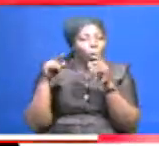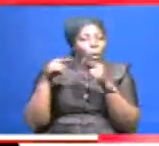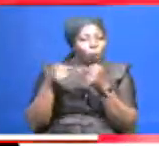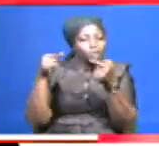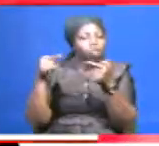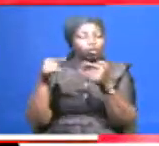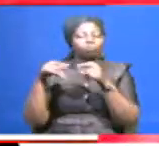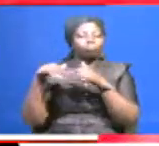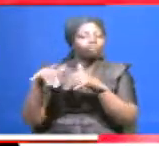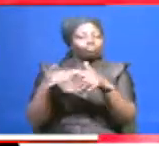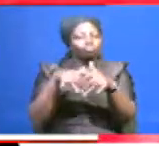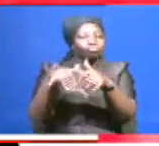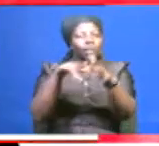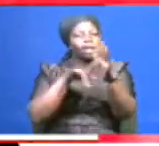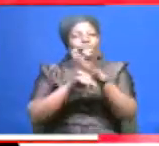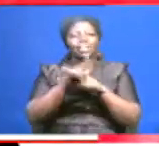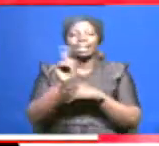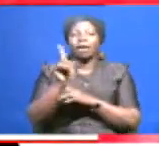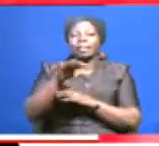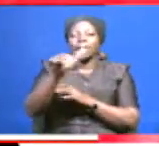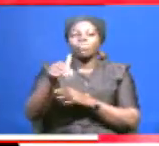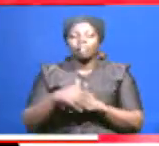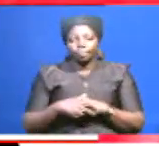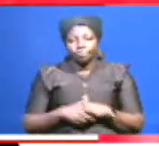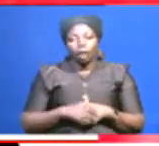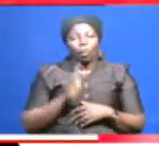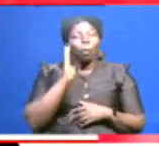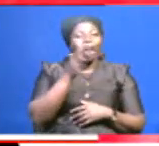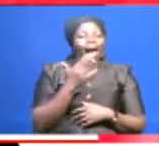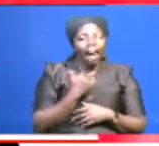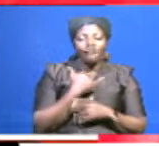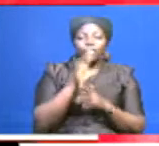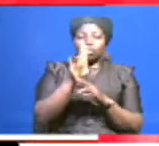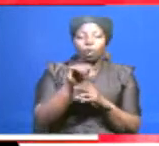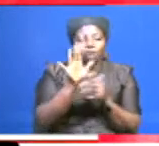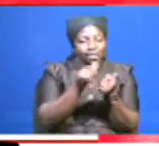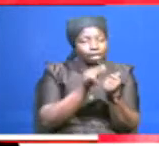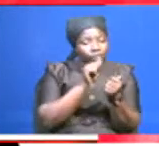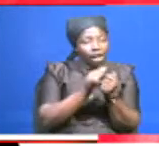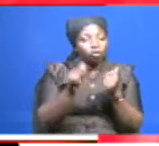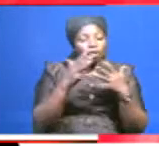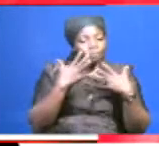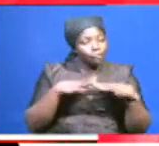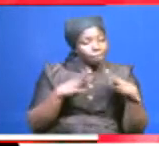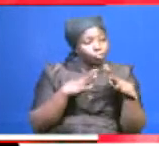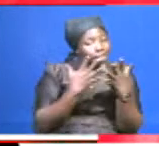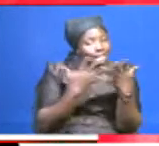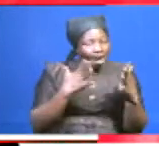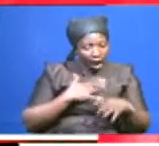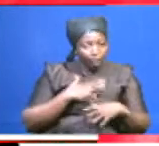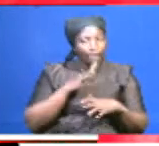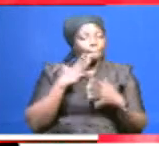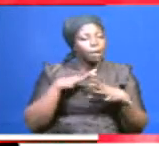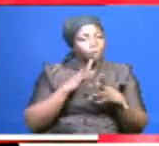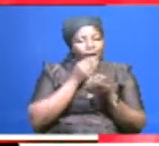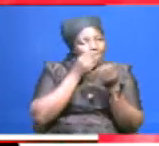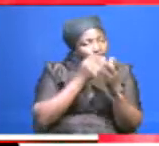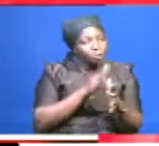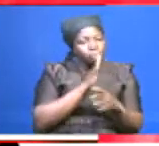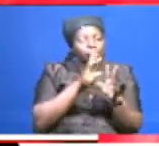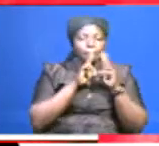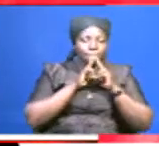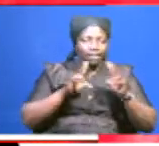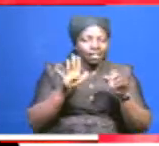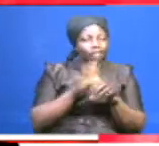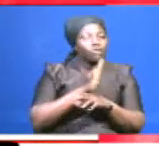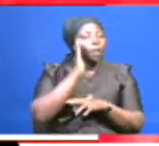city. There will be no destruction of people's properties. Our people have been told to be peaceful. They're not even going to